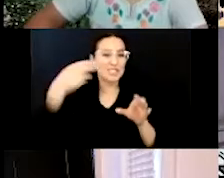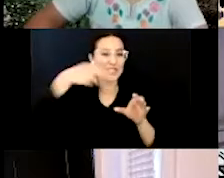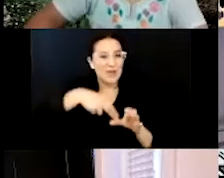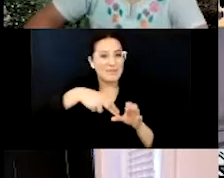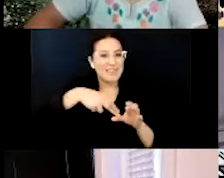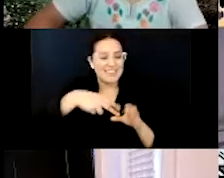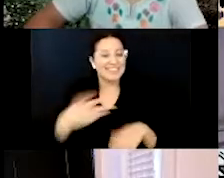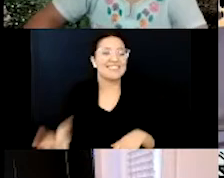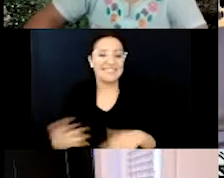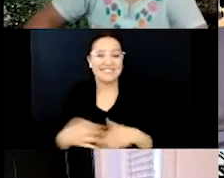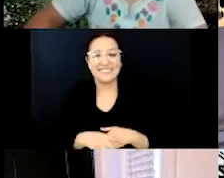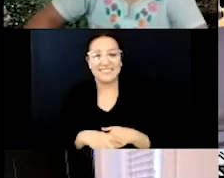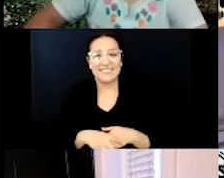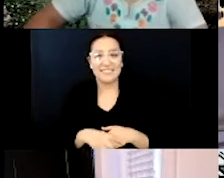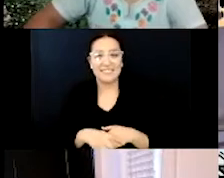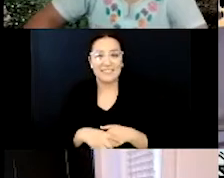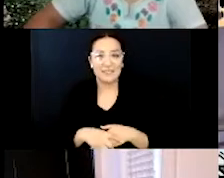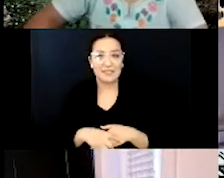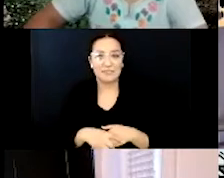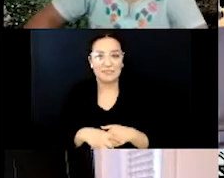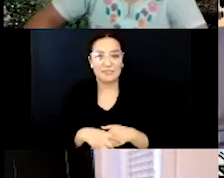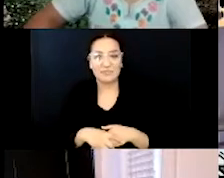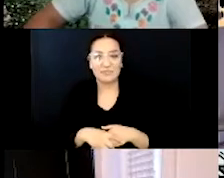others. Let me just.